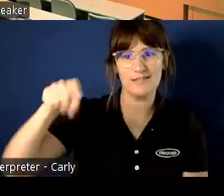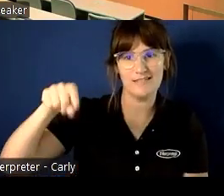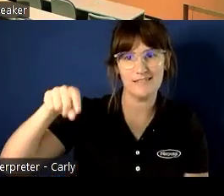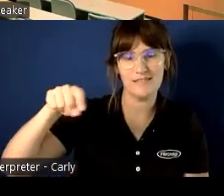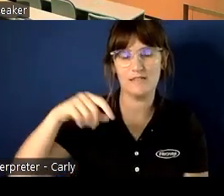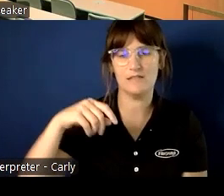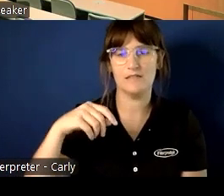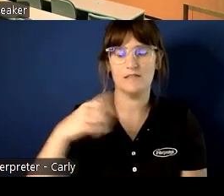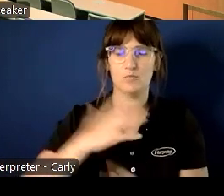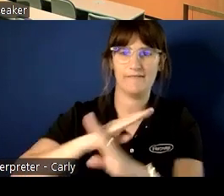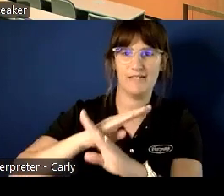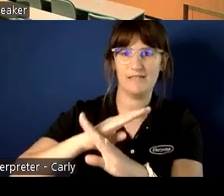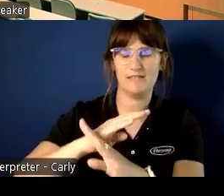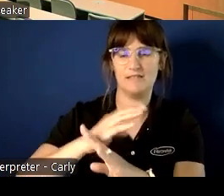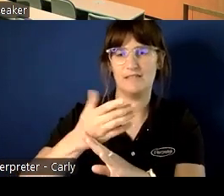to prevent,